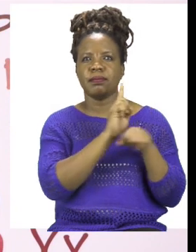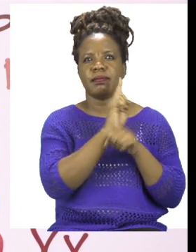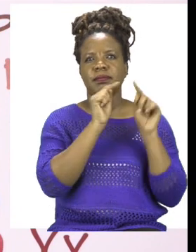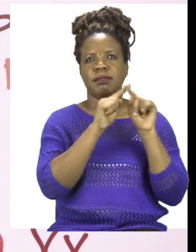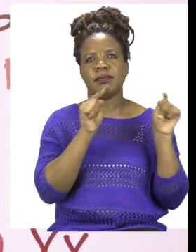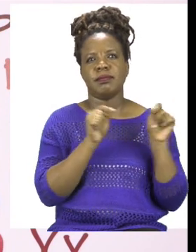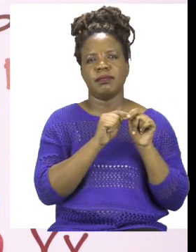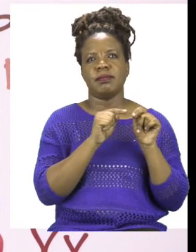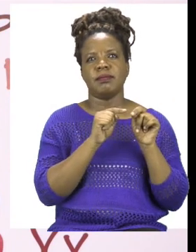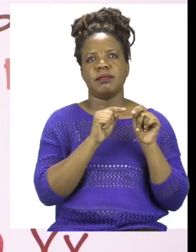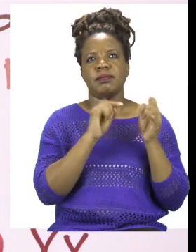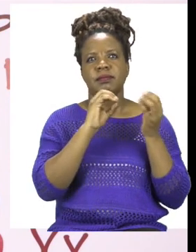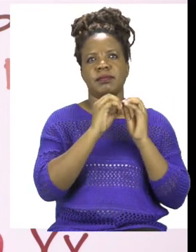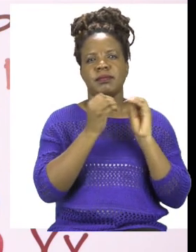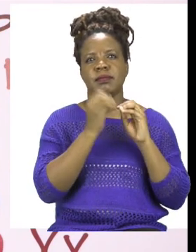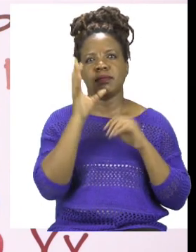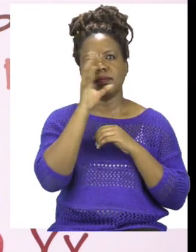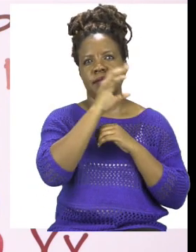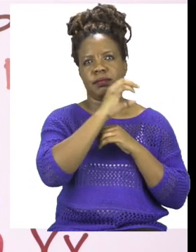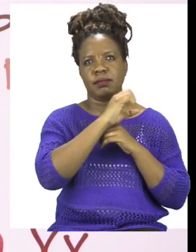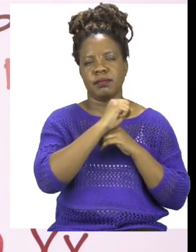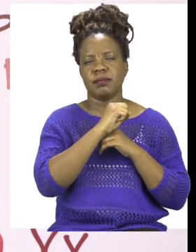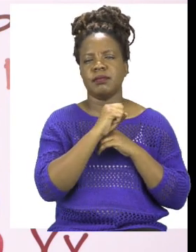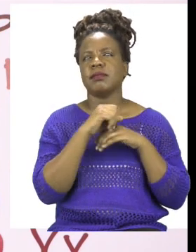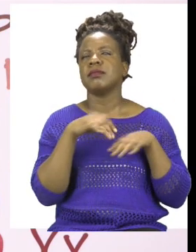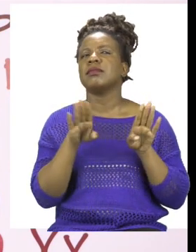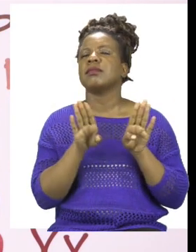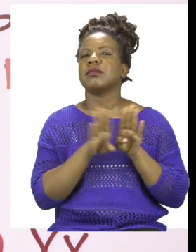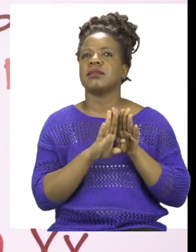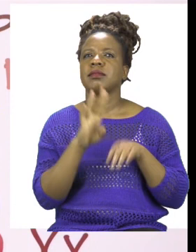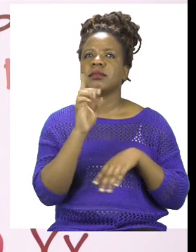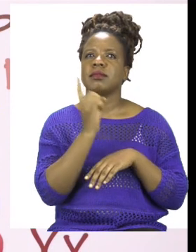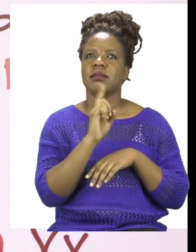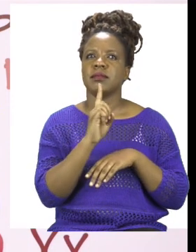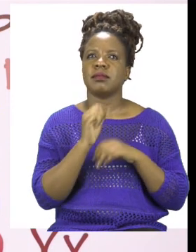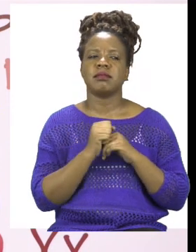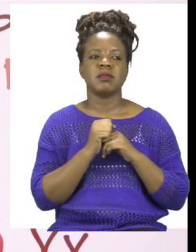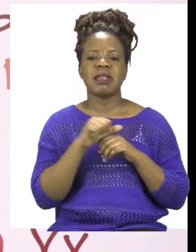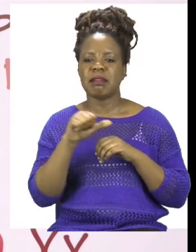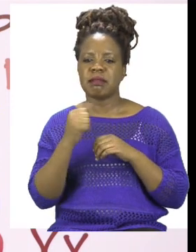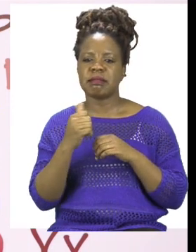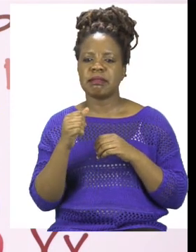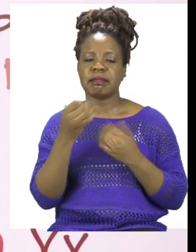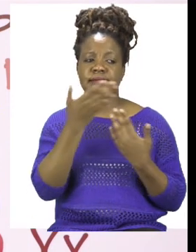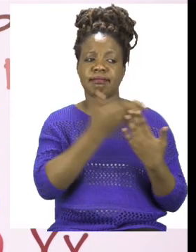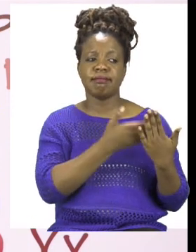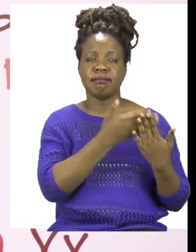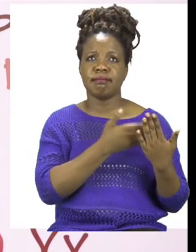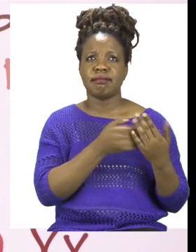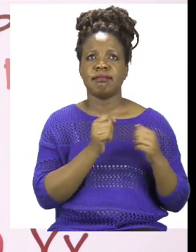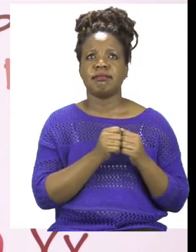that the first one is missing, then what you now need to do on a separate piece of paper is to